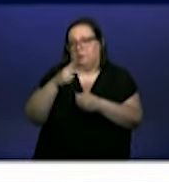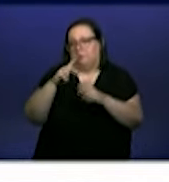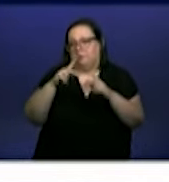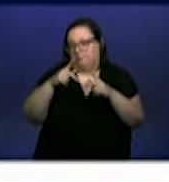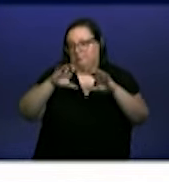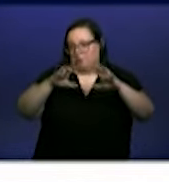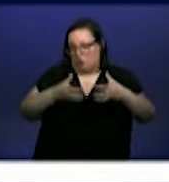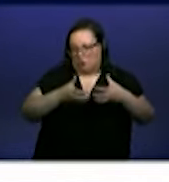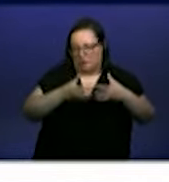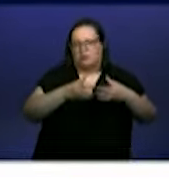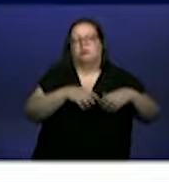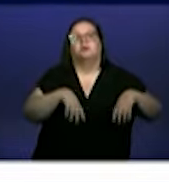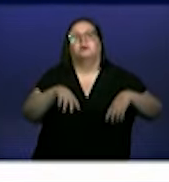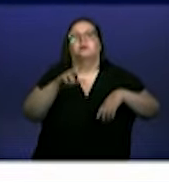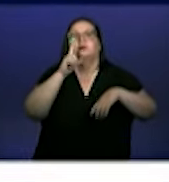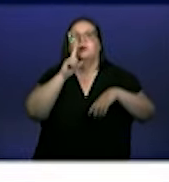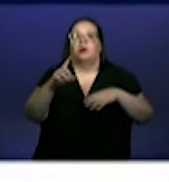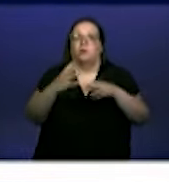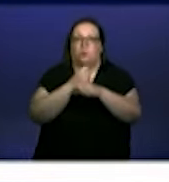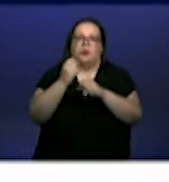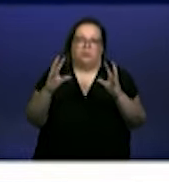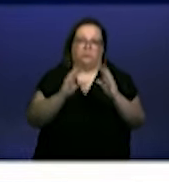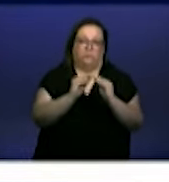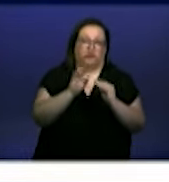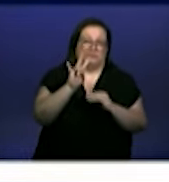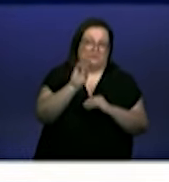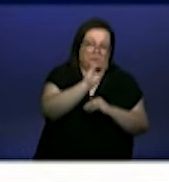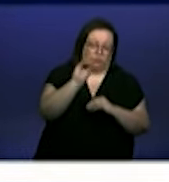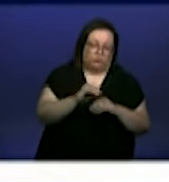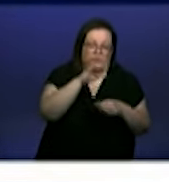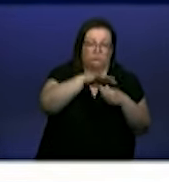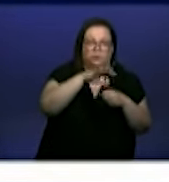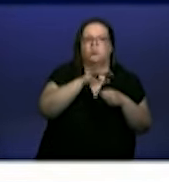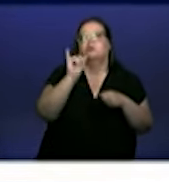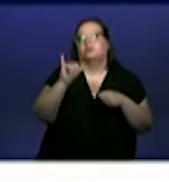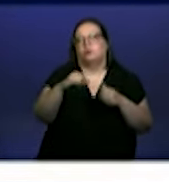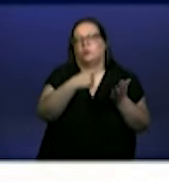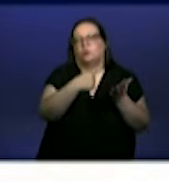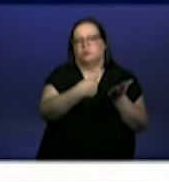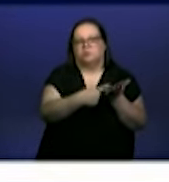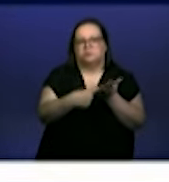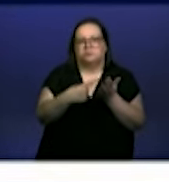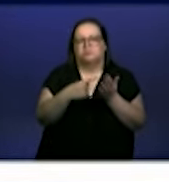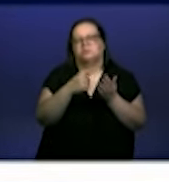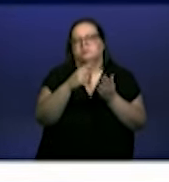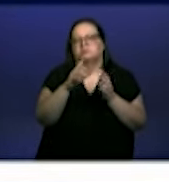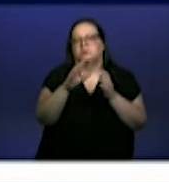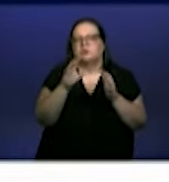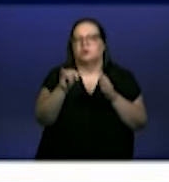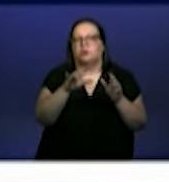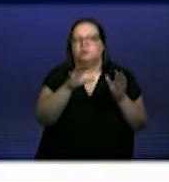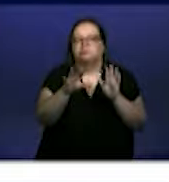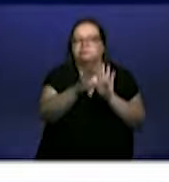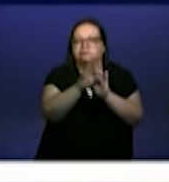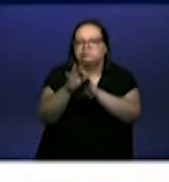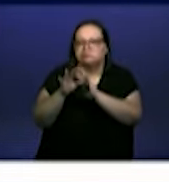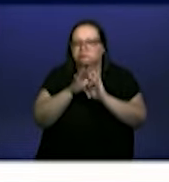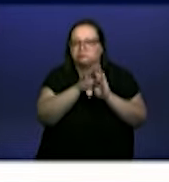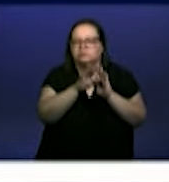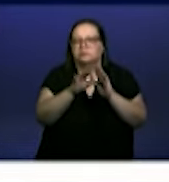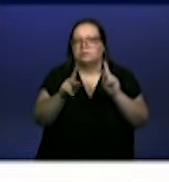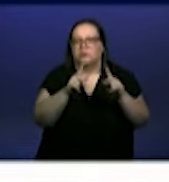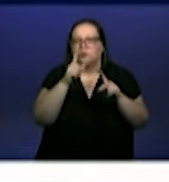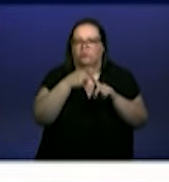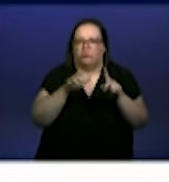convention with 70% of the vote. Now, these are delegates, 4,000 of which were elected in your respective neighborhoods, have vetted all the